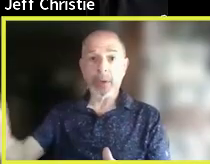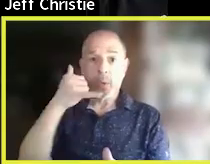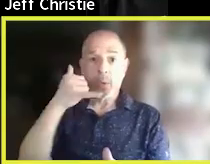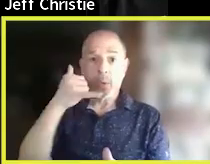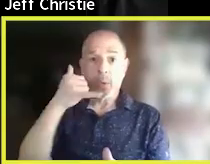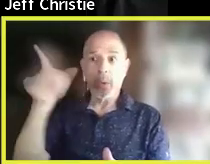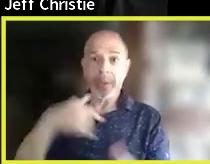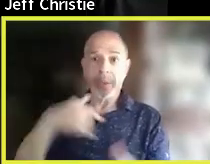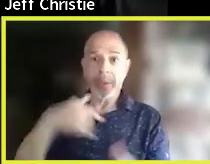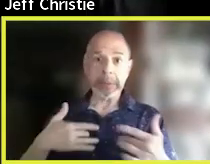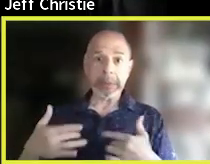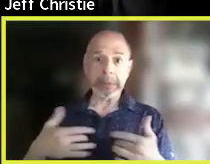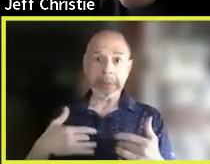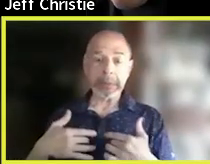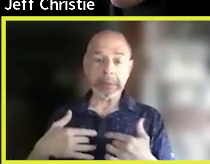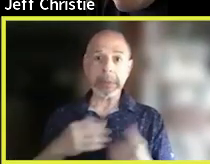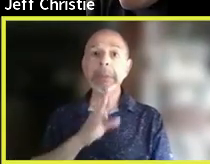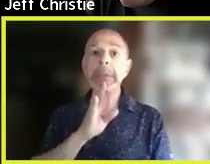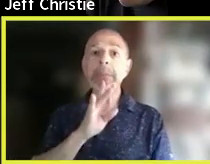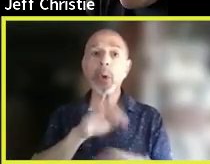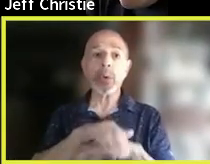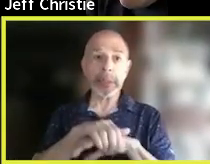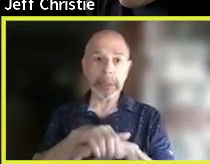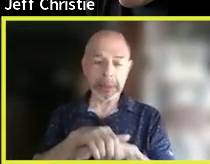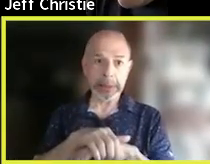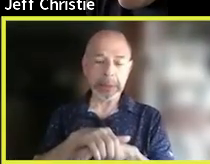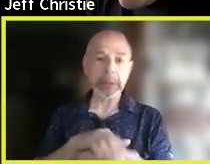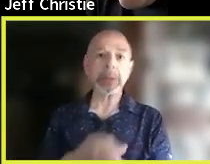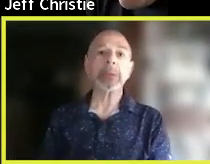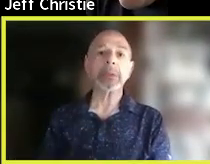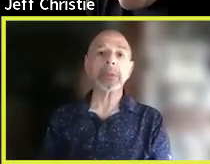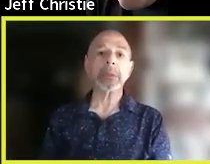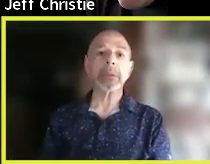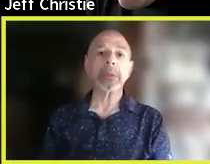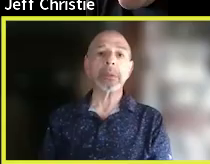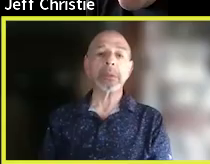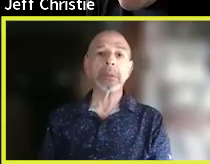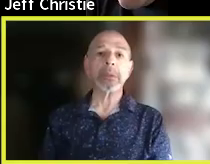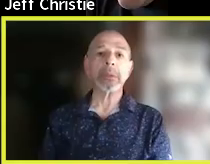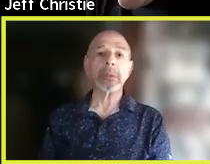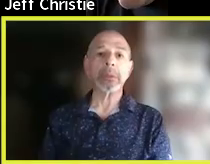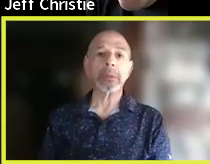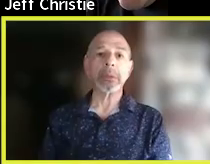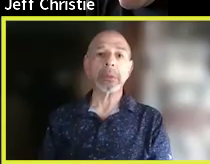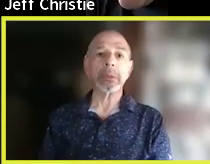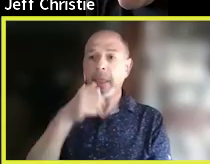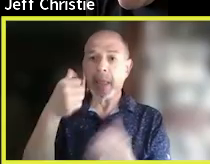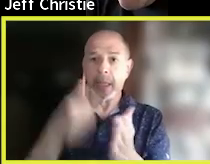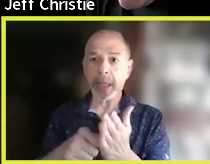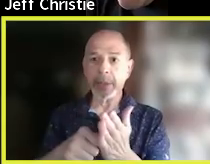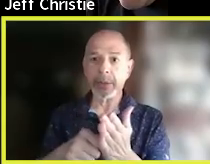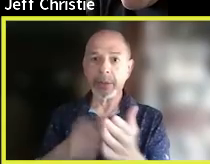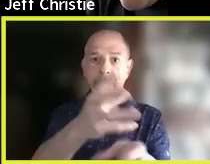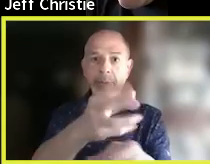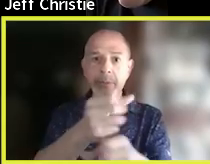concerned that they were English speaking. They received their some updated letter in Spanish,